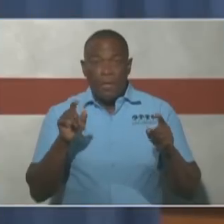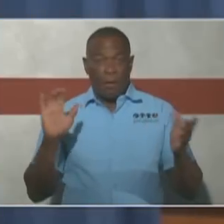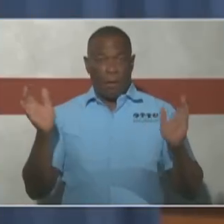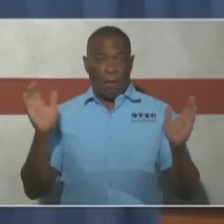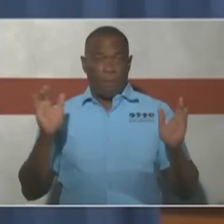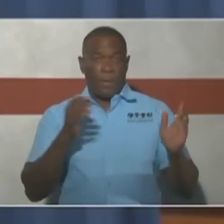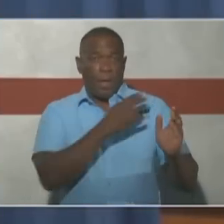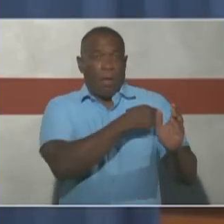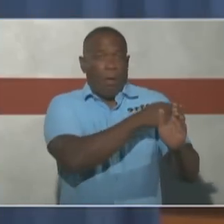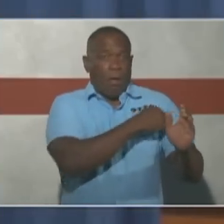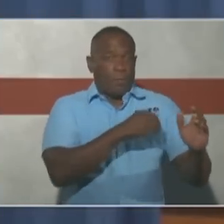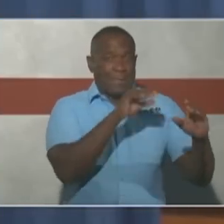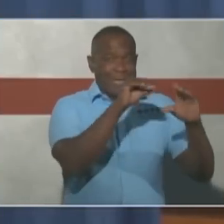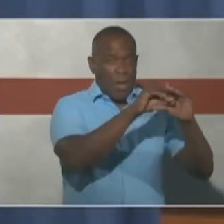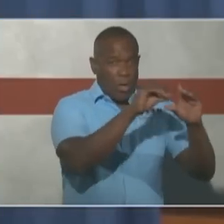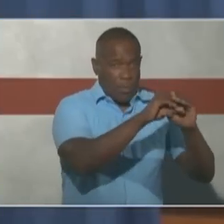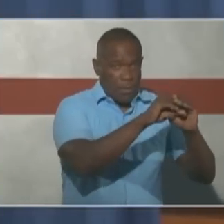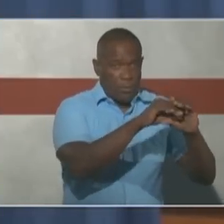change.